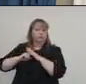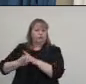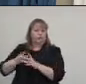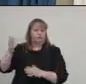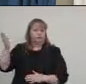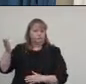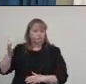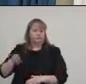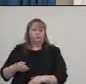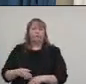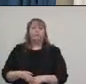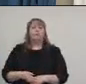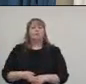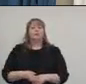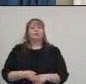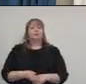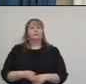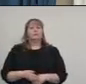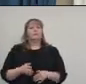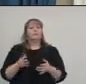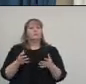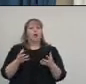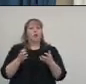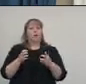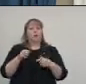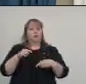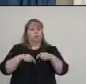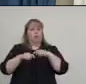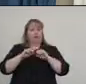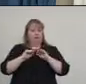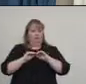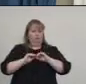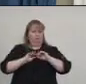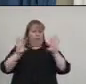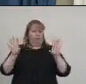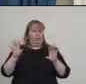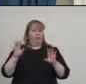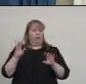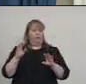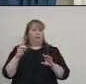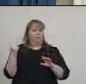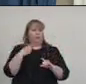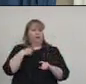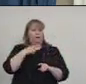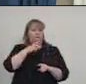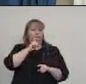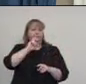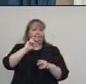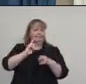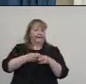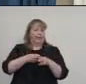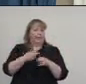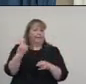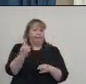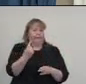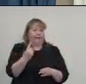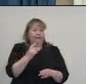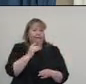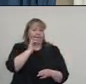evening, I want to make a clarification, a correction for a misspeak, I guess, that I had. I guess that's how I'd classify